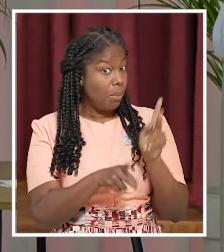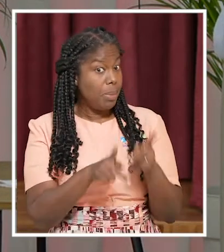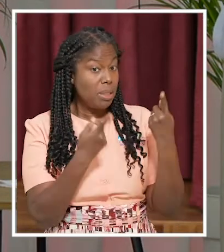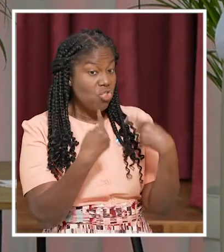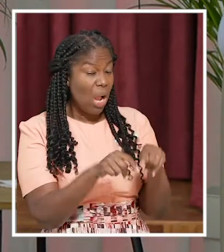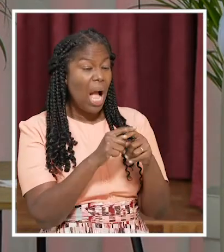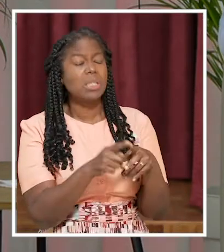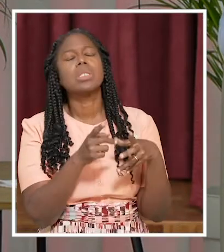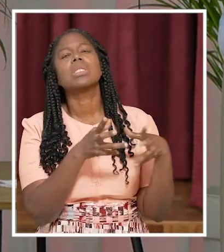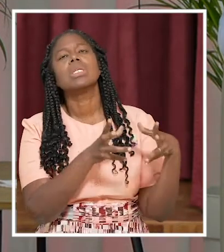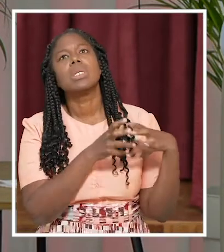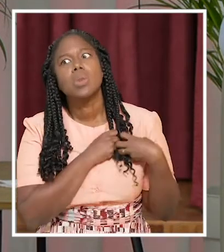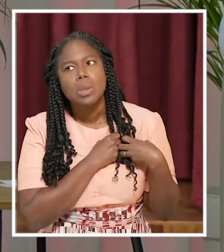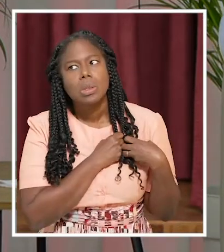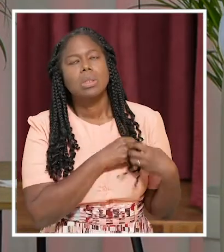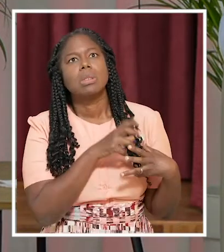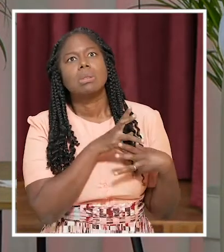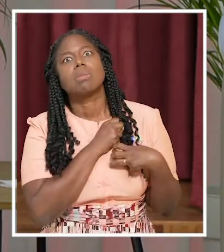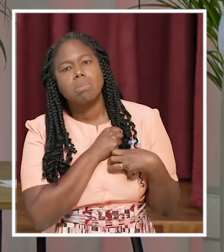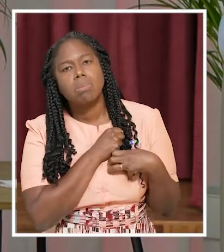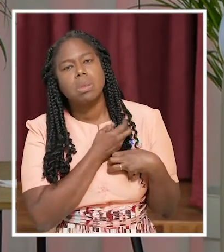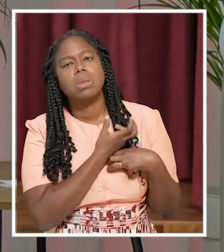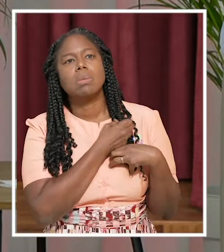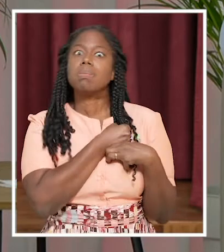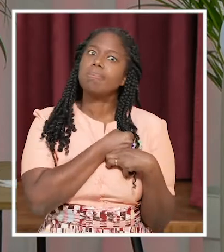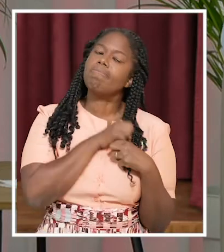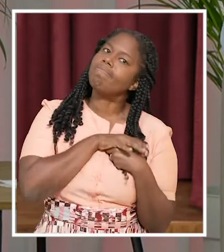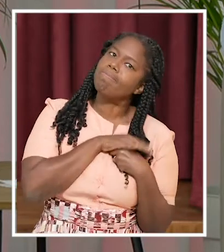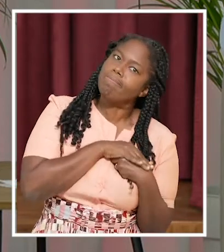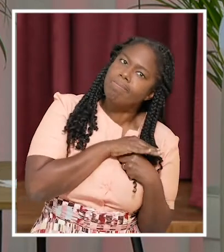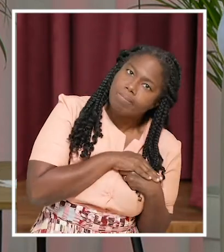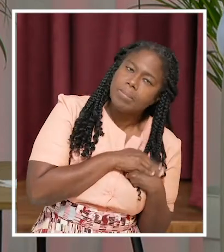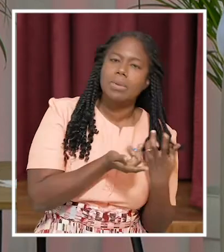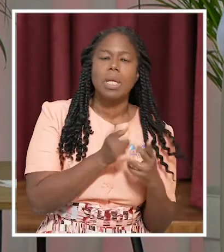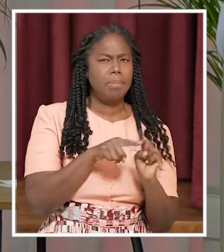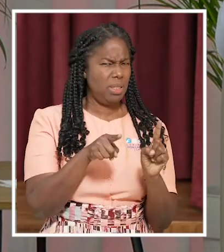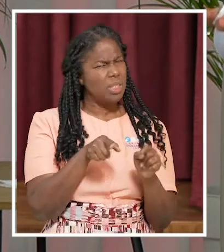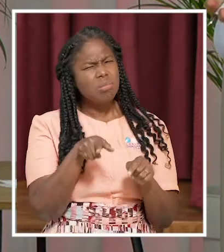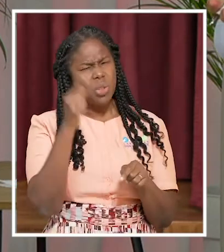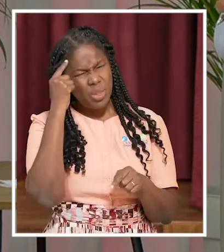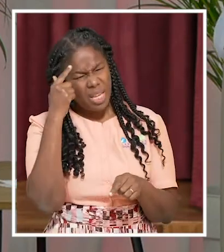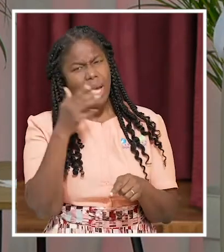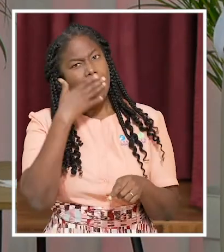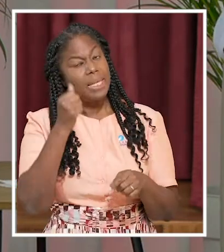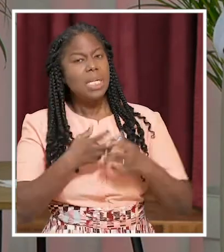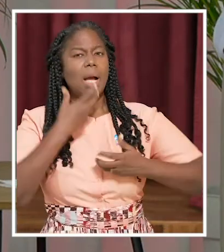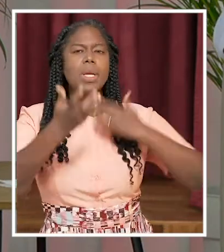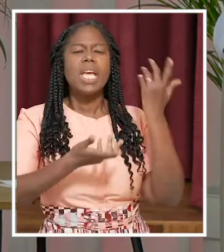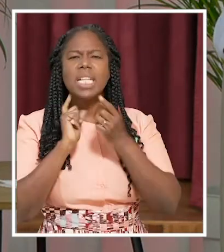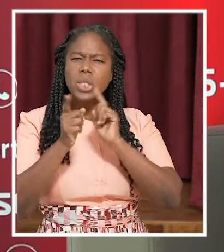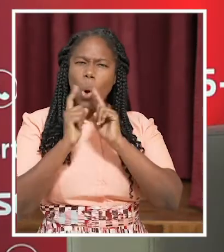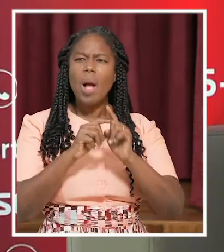with themselves and they bottle up all of their feelings and their emotions. Yes. Would you recommend that they speak out? I would recommend,